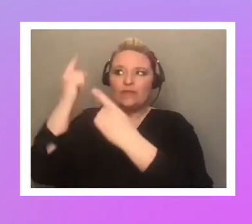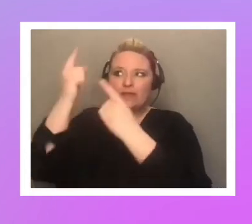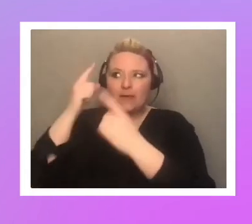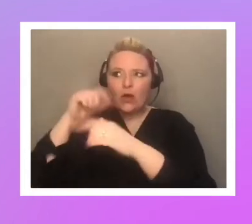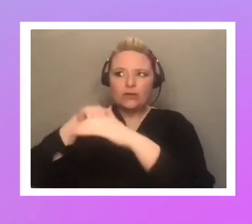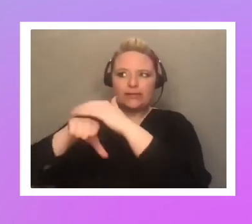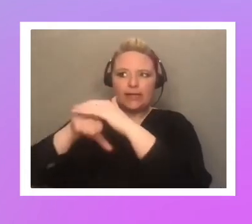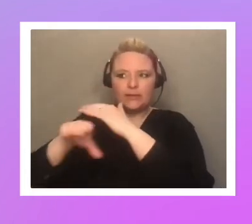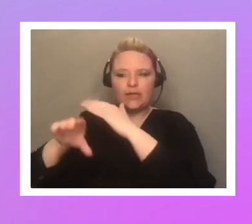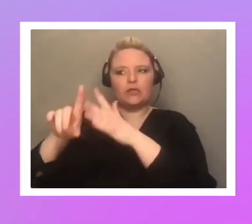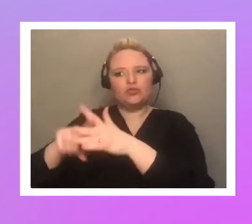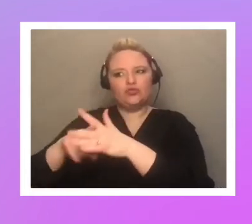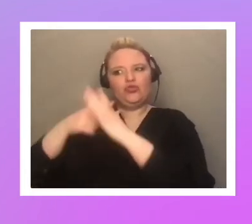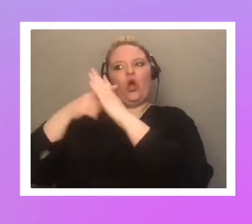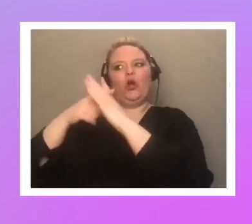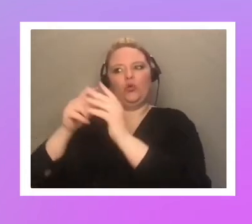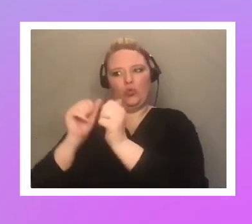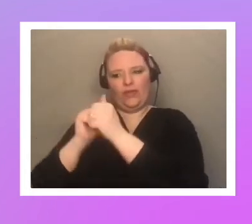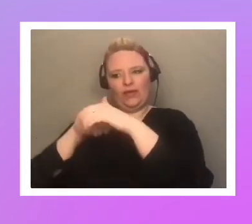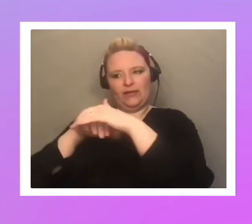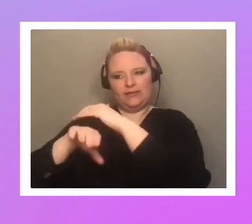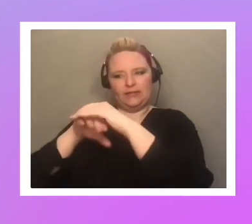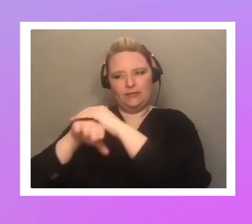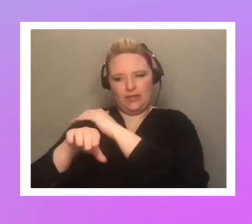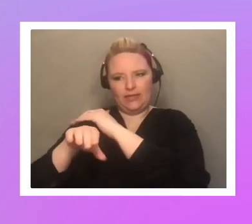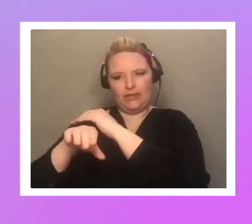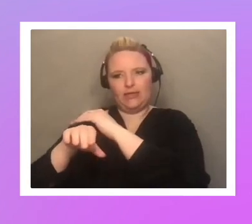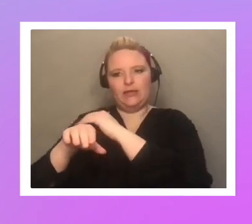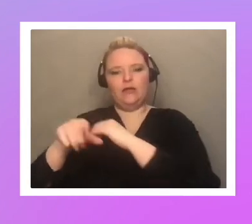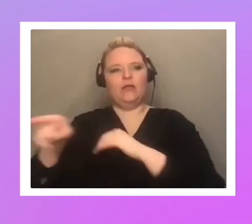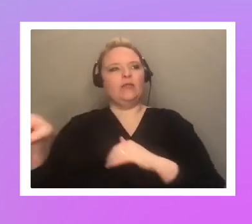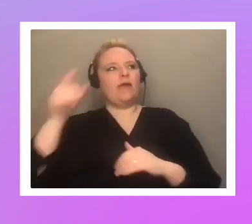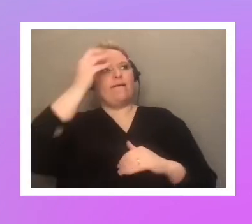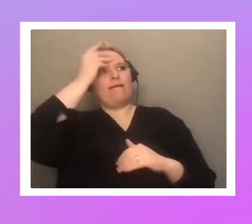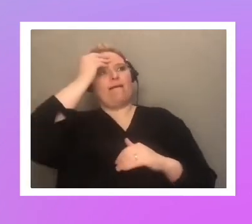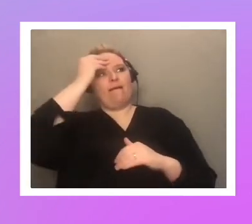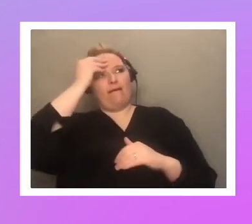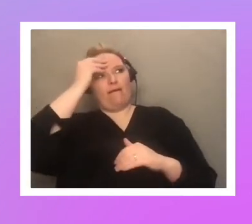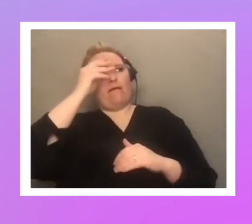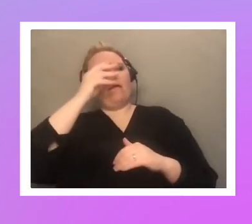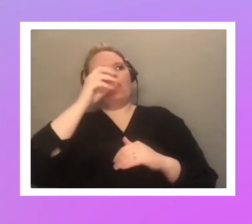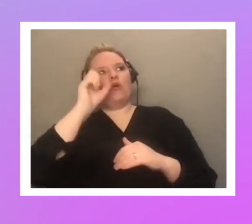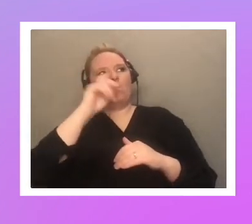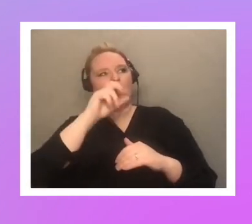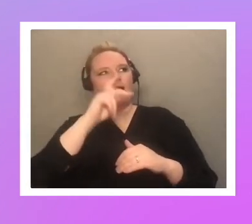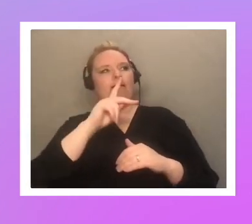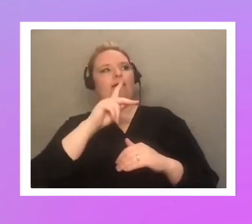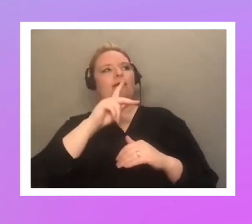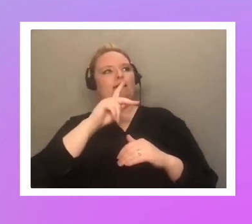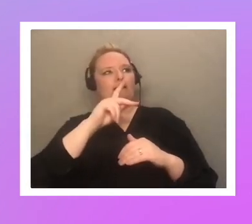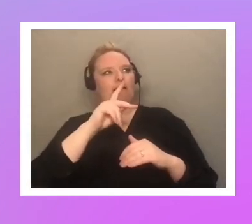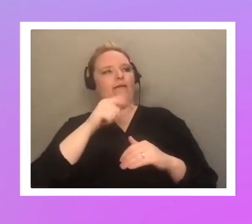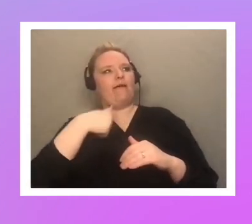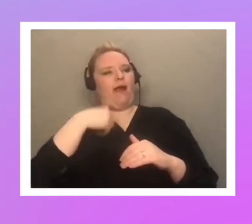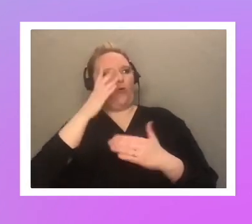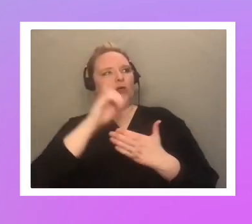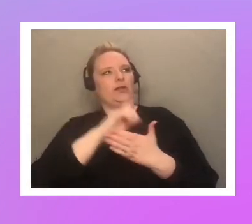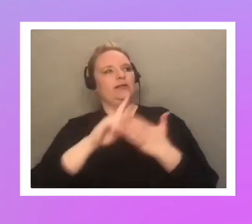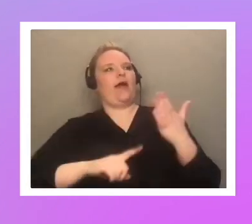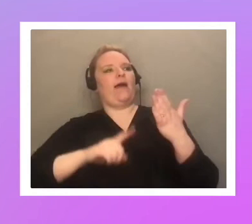accessibility in mind and that they are producing universal accessible